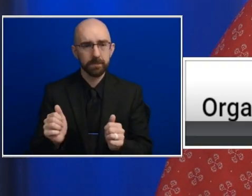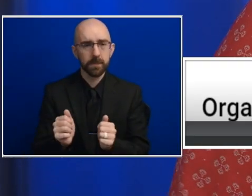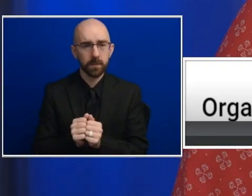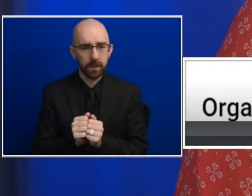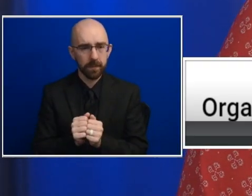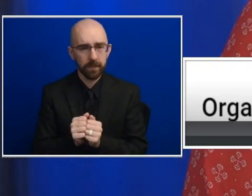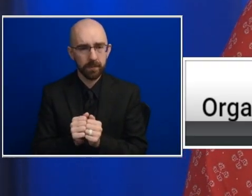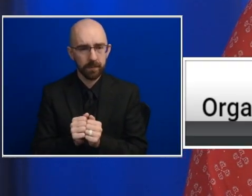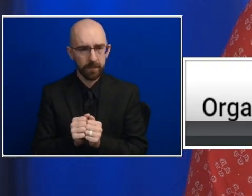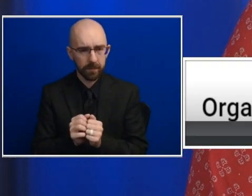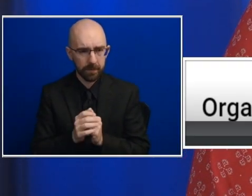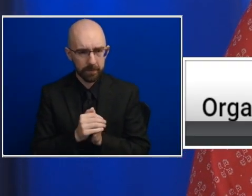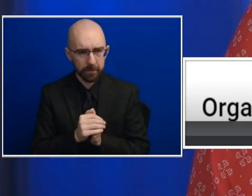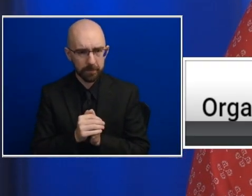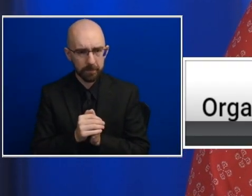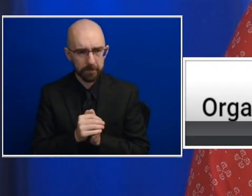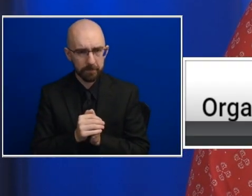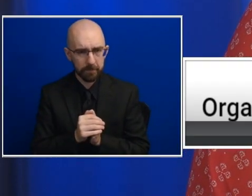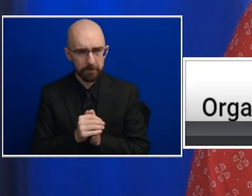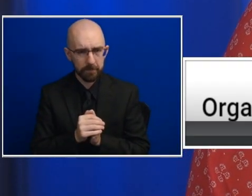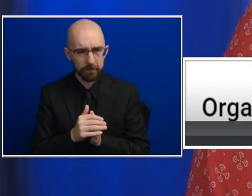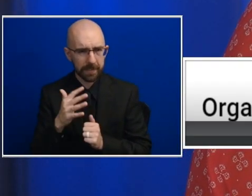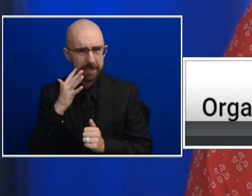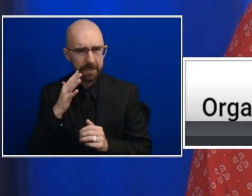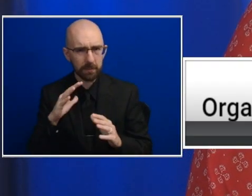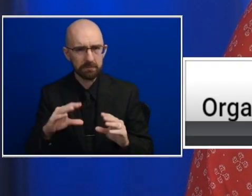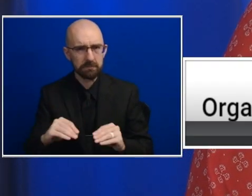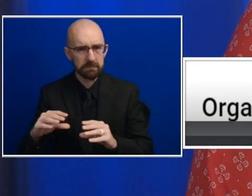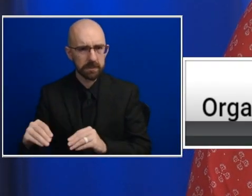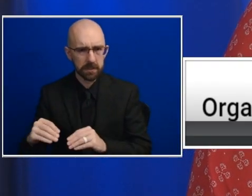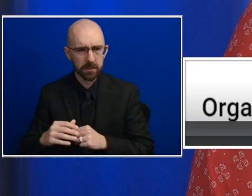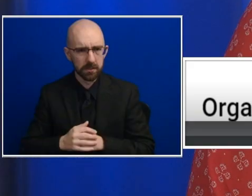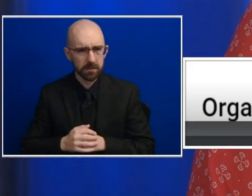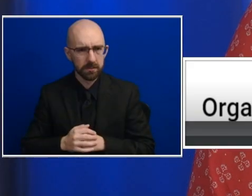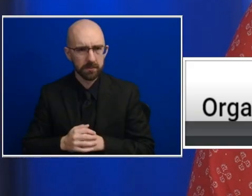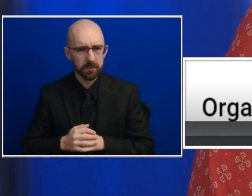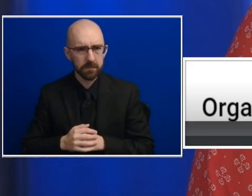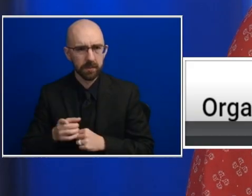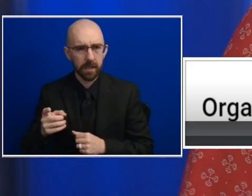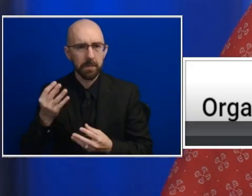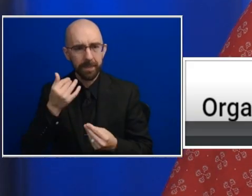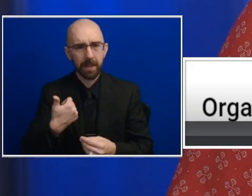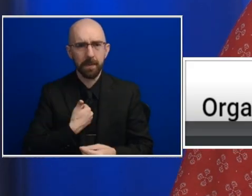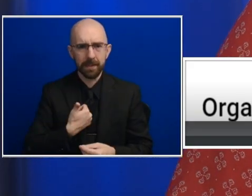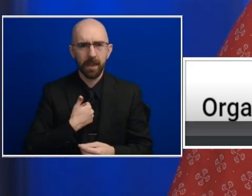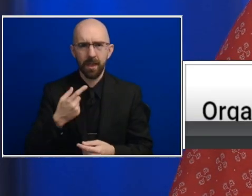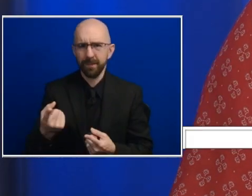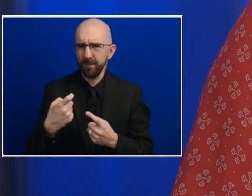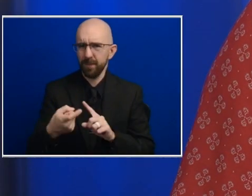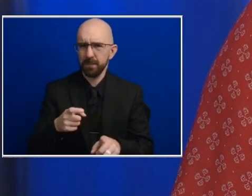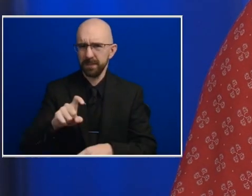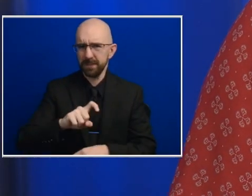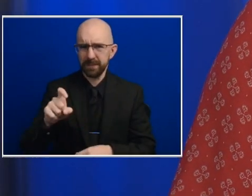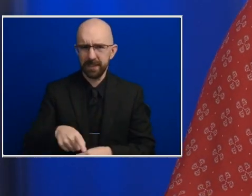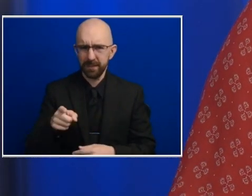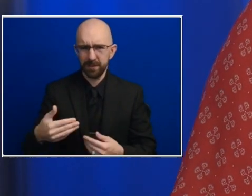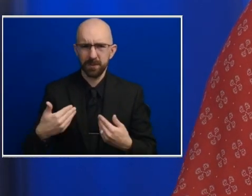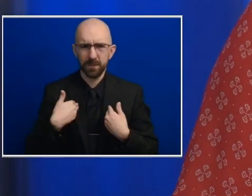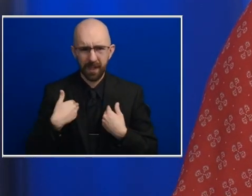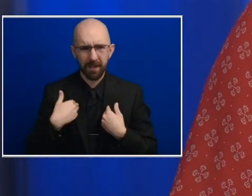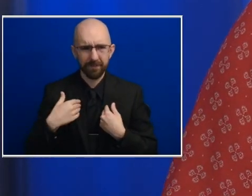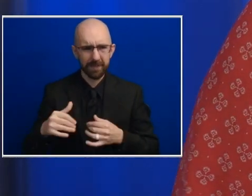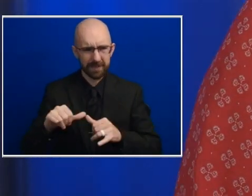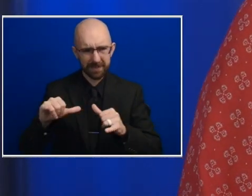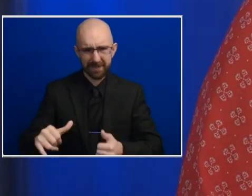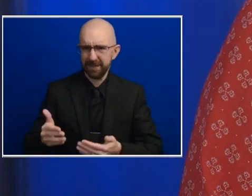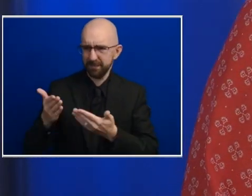met Ian on that very first visit, and I kept thinking to myself, why are you coming from Texas? You have so many hospital systems there, but we're thankful to